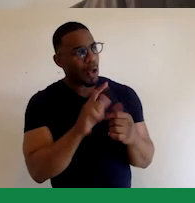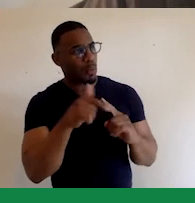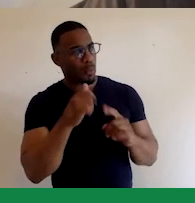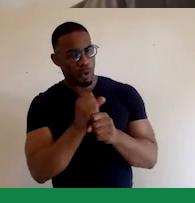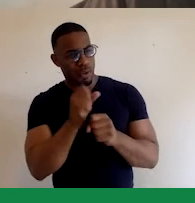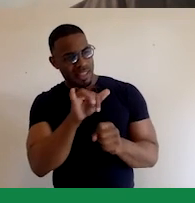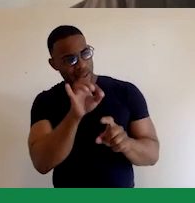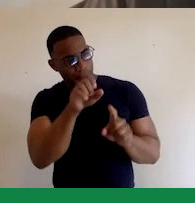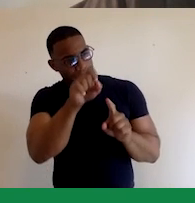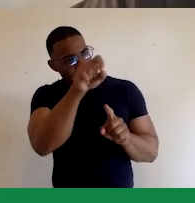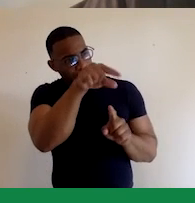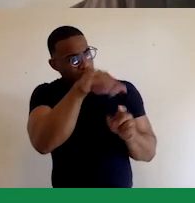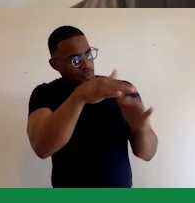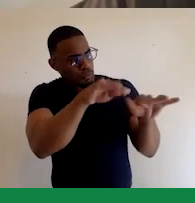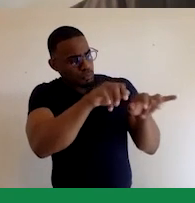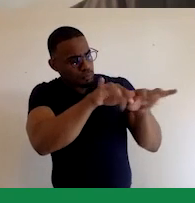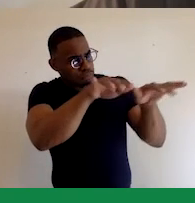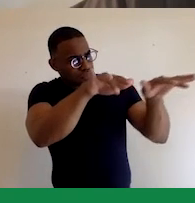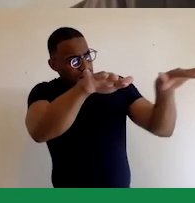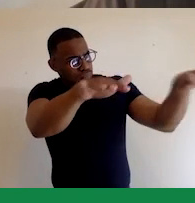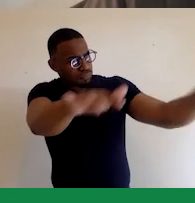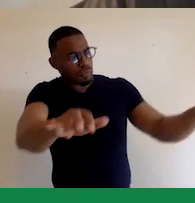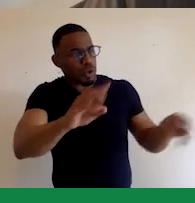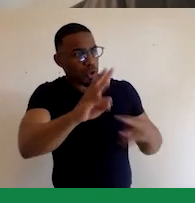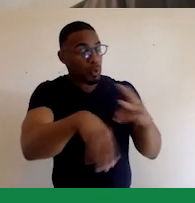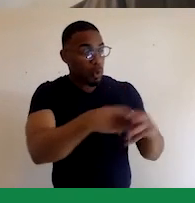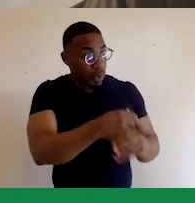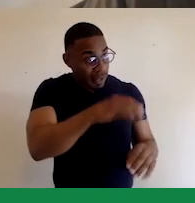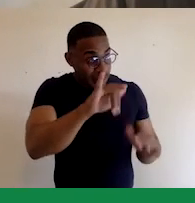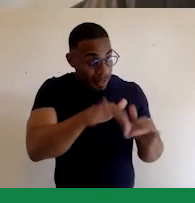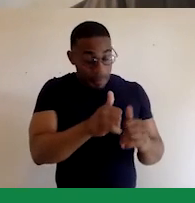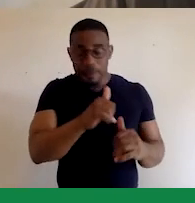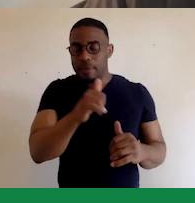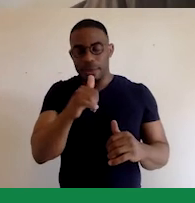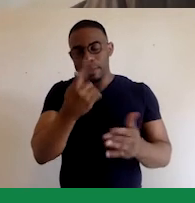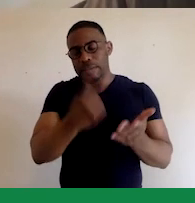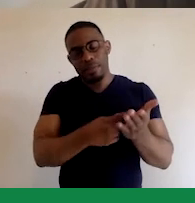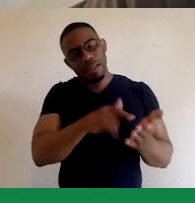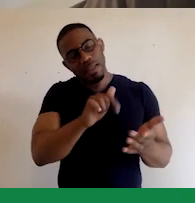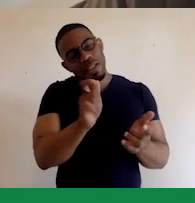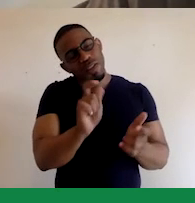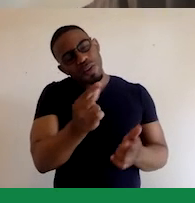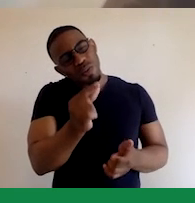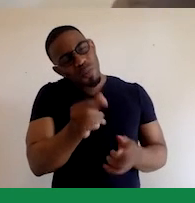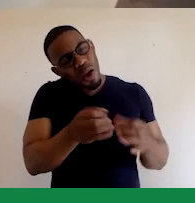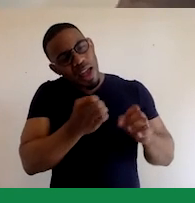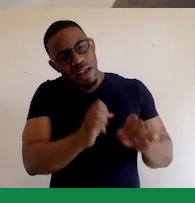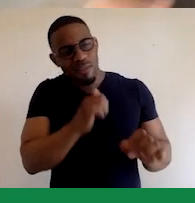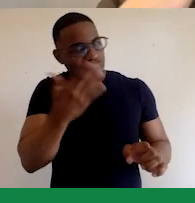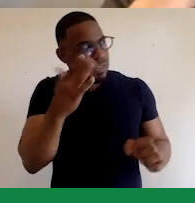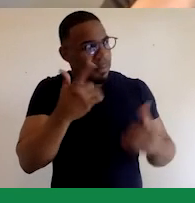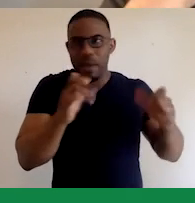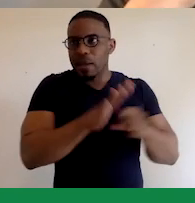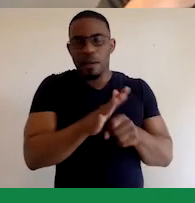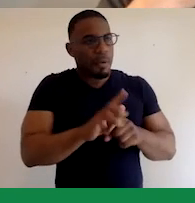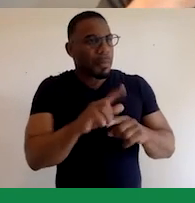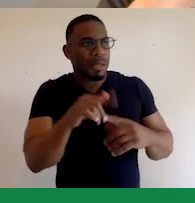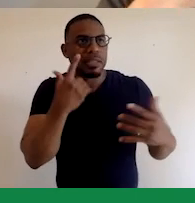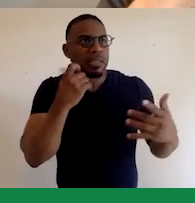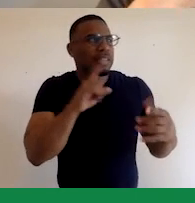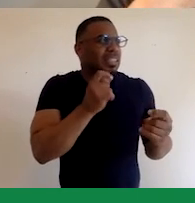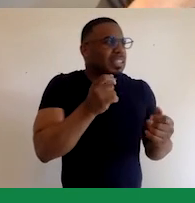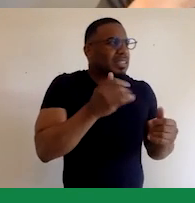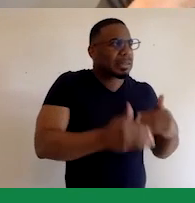create that change in the community, I mean, we're changing the world bit by bit. And sometimes the small efforts don't seem big enough, but just